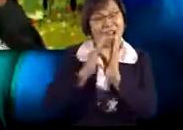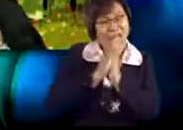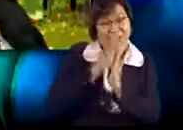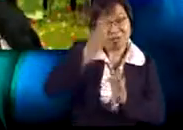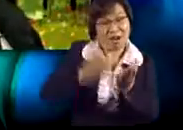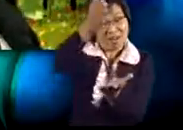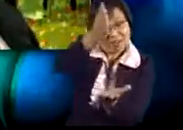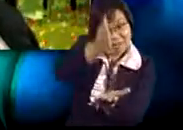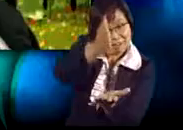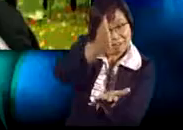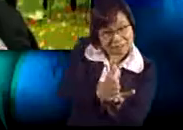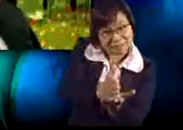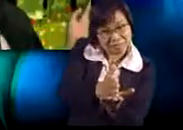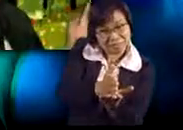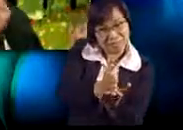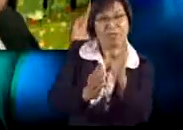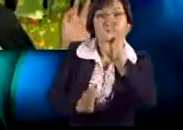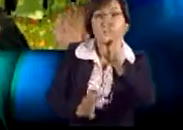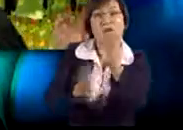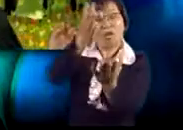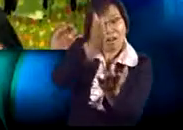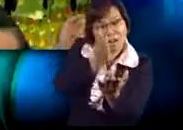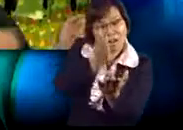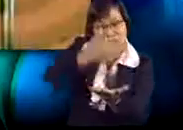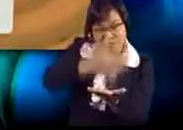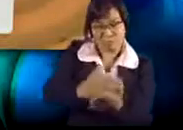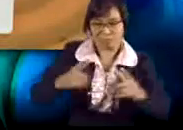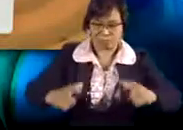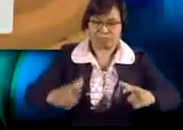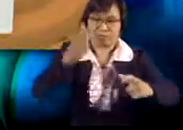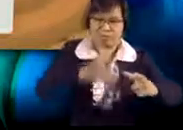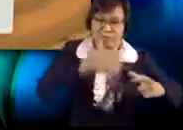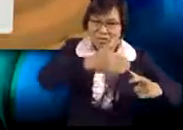If I cut this sandwich into 4 equal pieces,